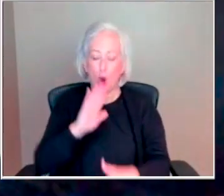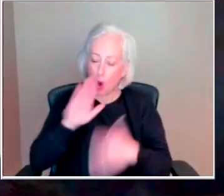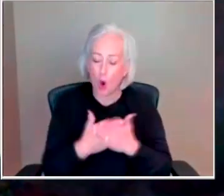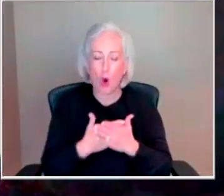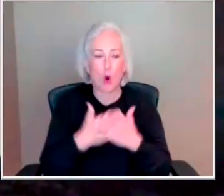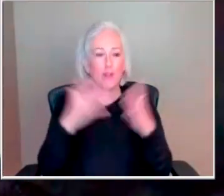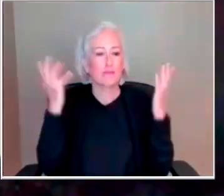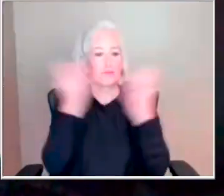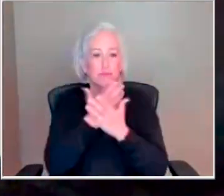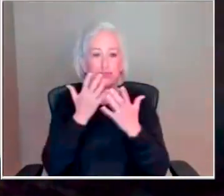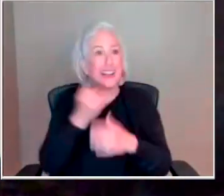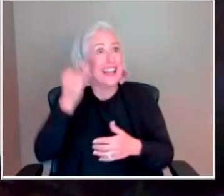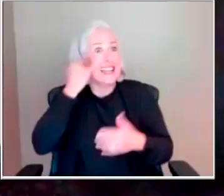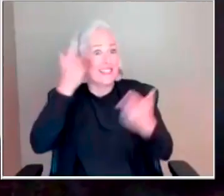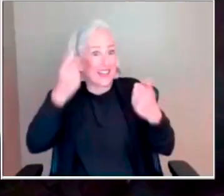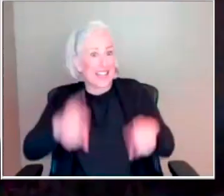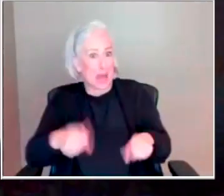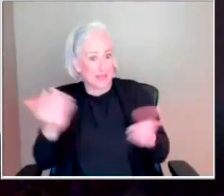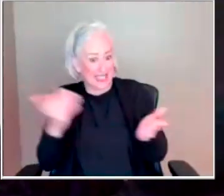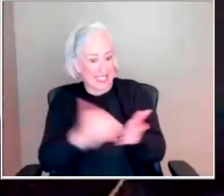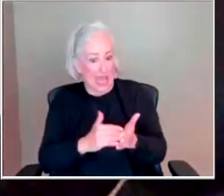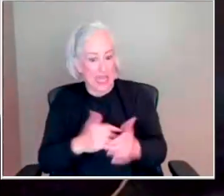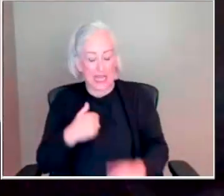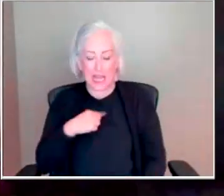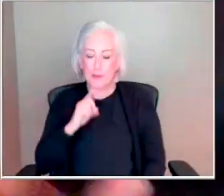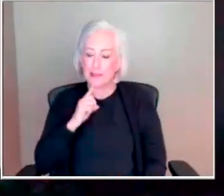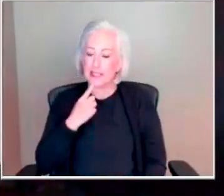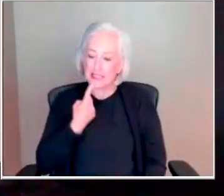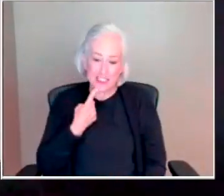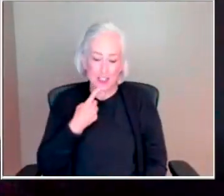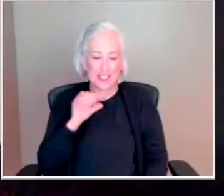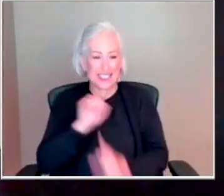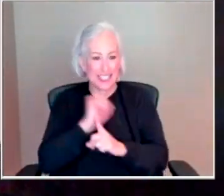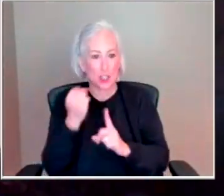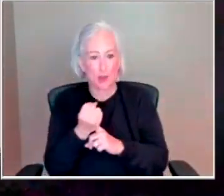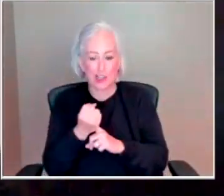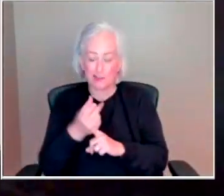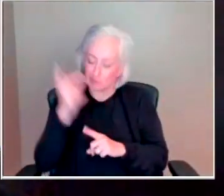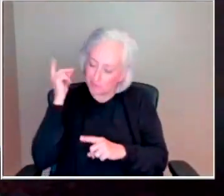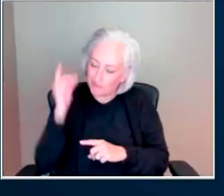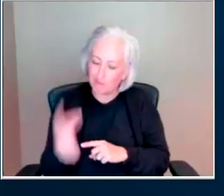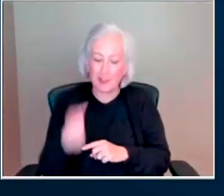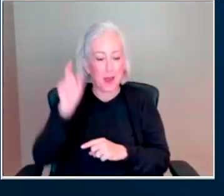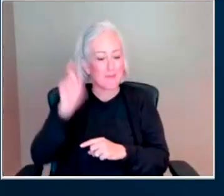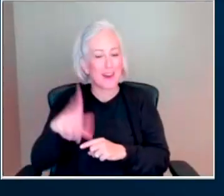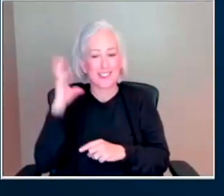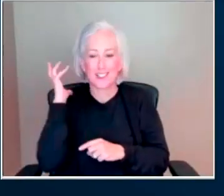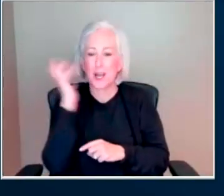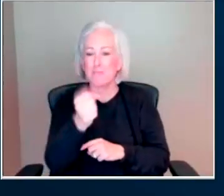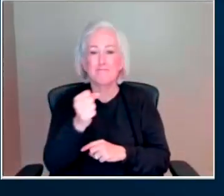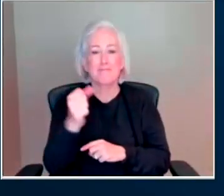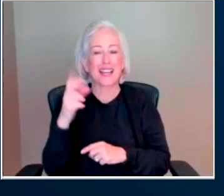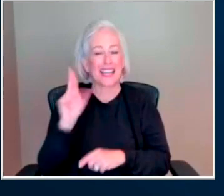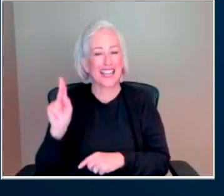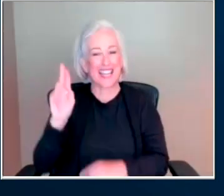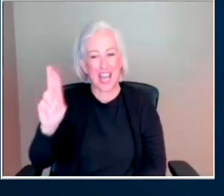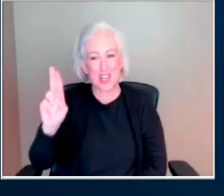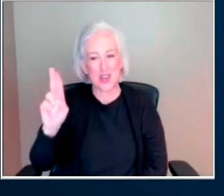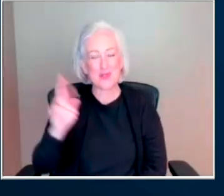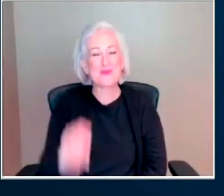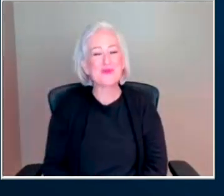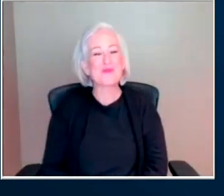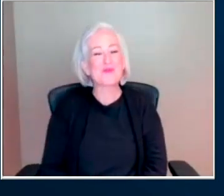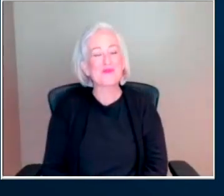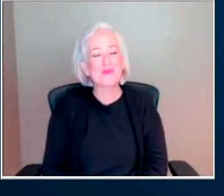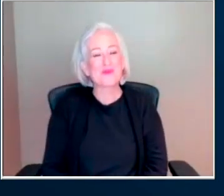happens again and I'm in that dire situation, take me to KU. And I'm just